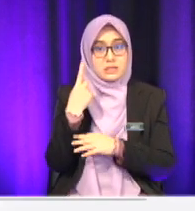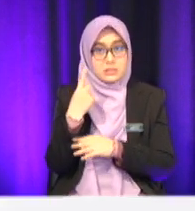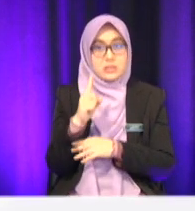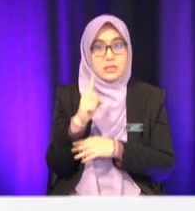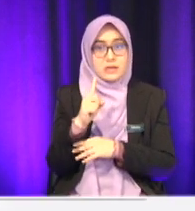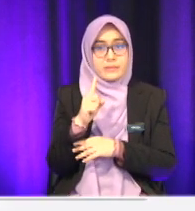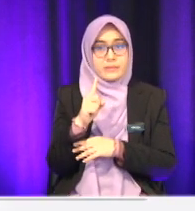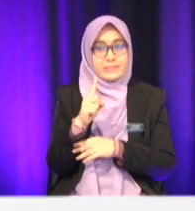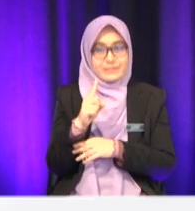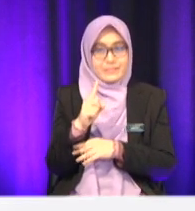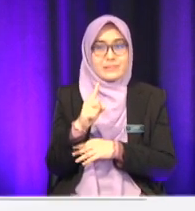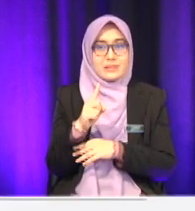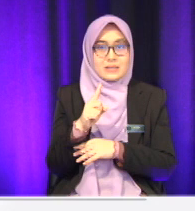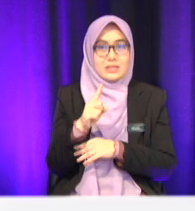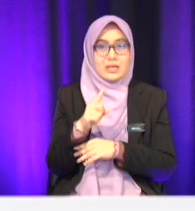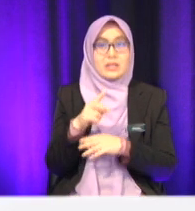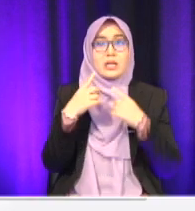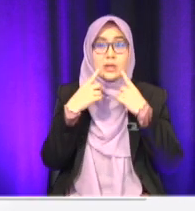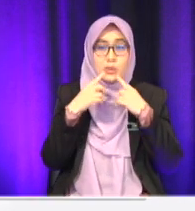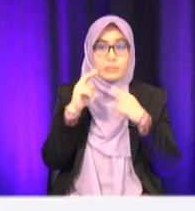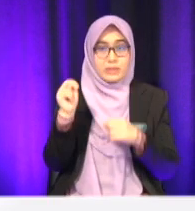Shelter. shelter.